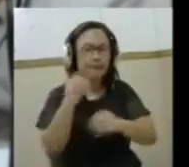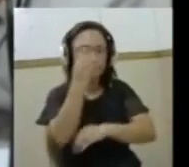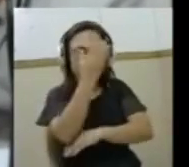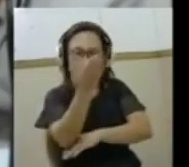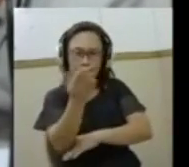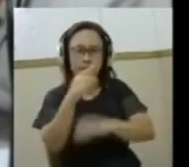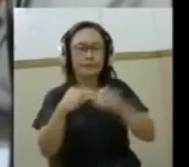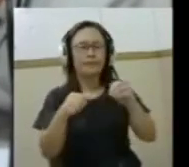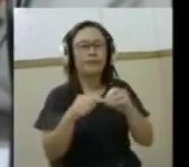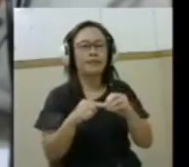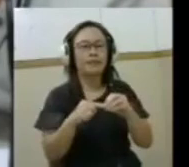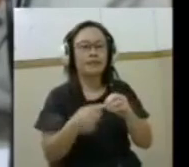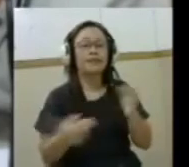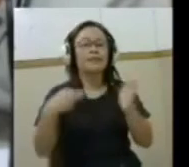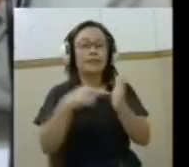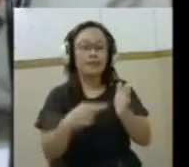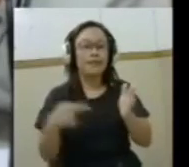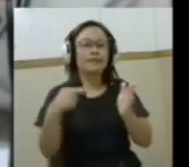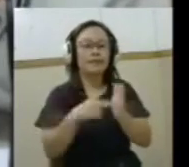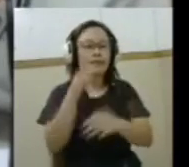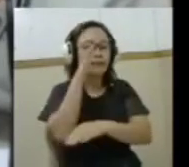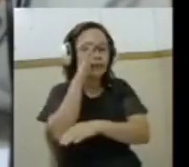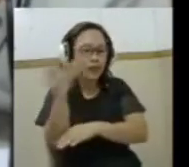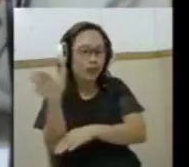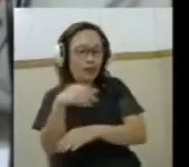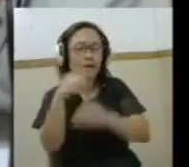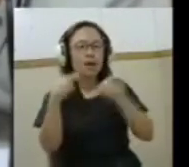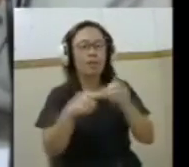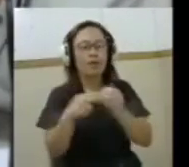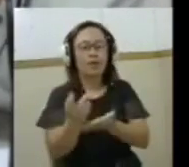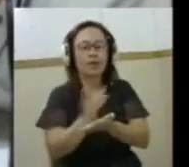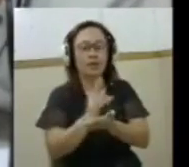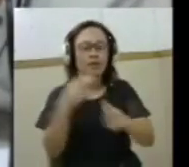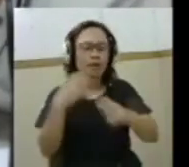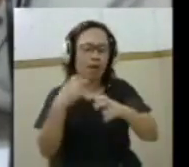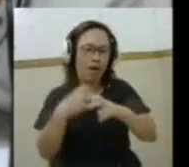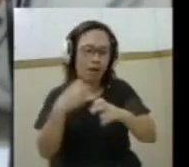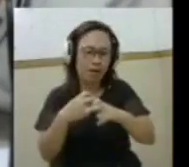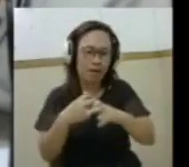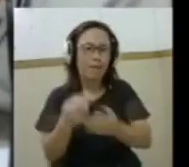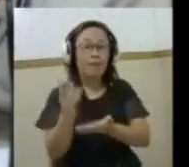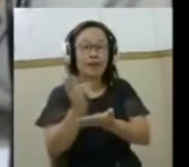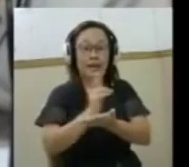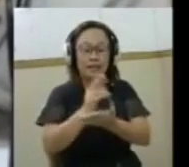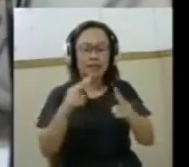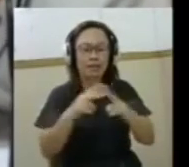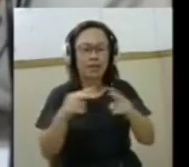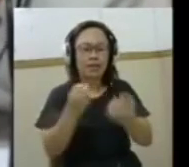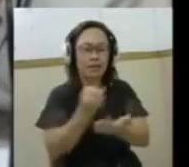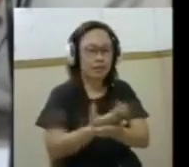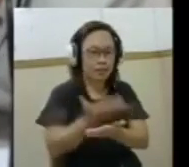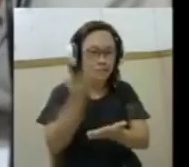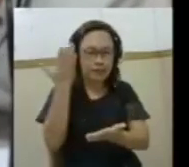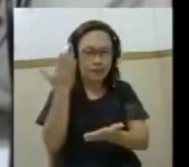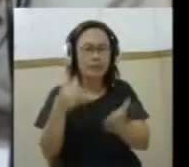repetitive way, they must first ignore the ideas that research is very hard. that research is very expensive, because